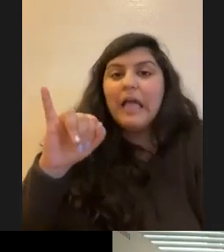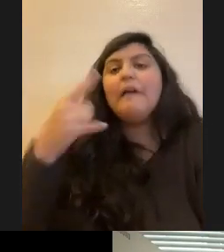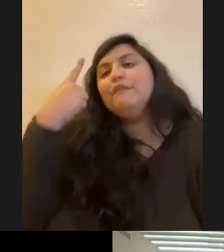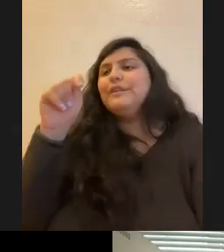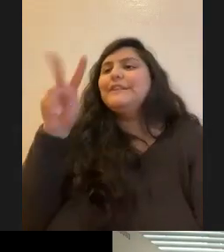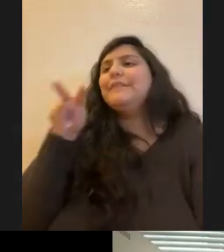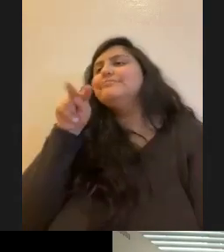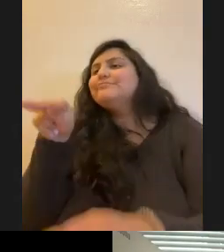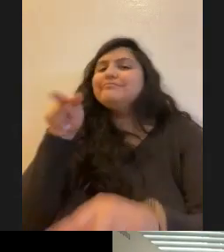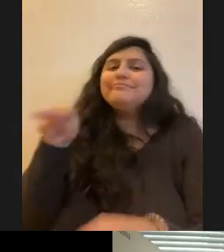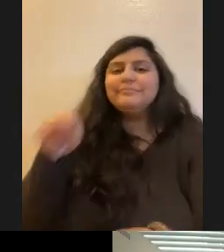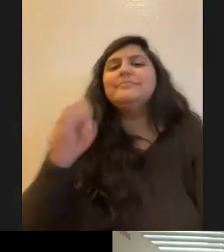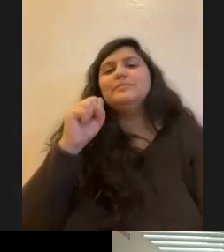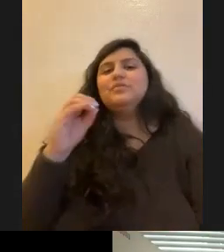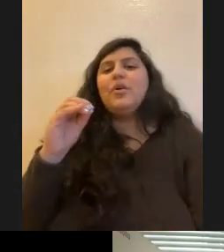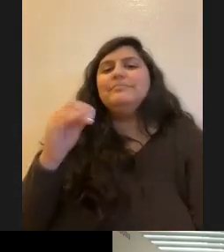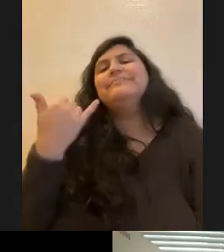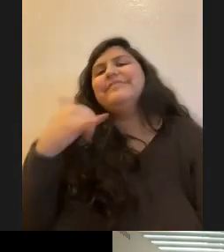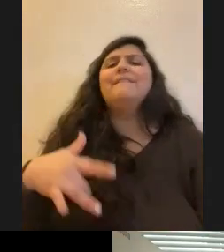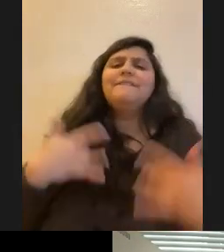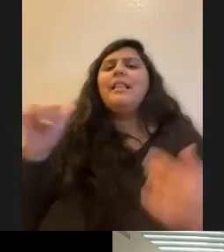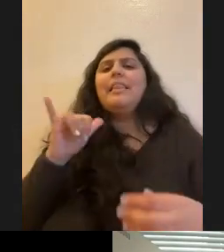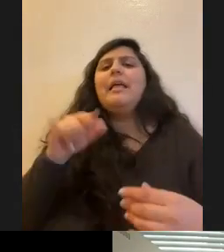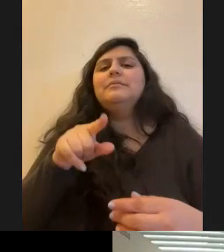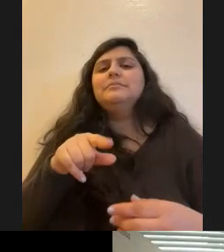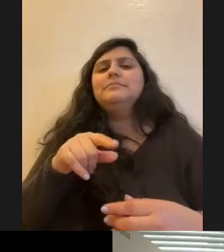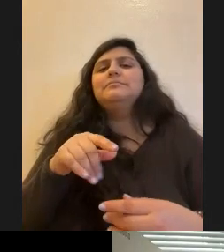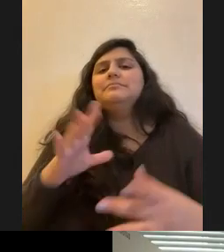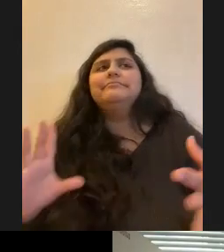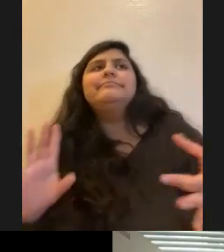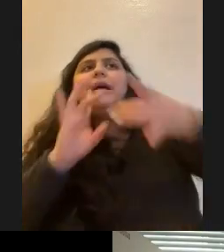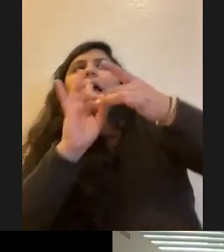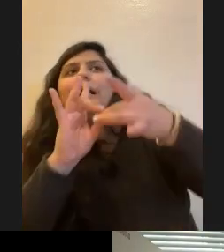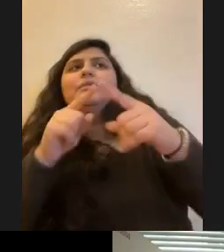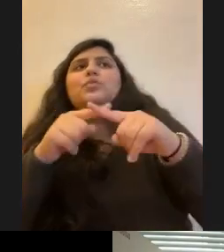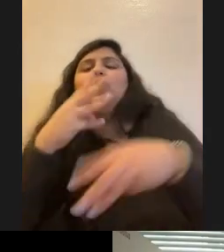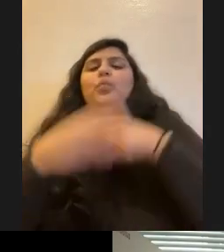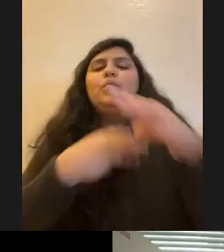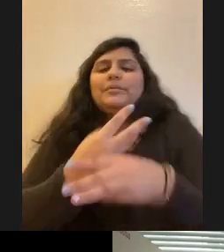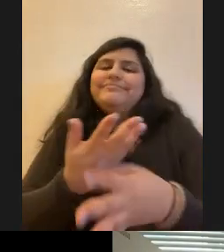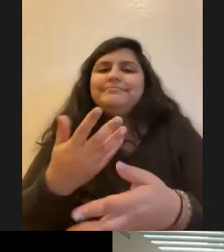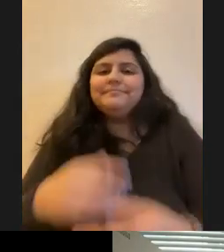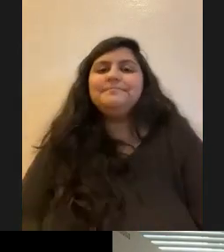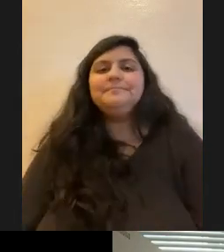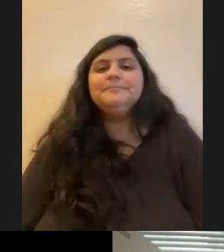shows. So you still feel like connected in a sense.